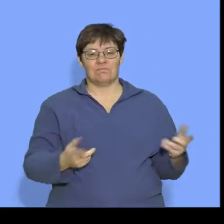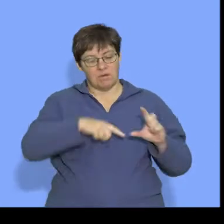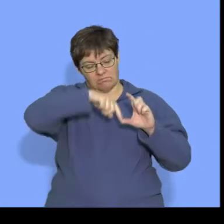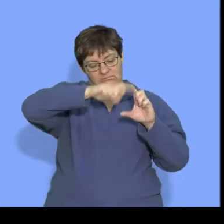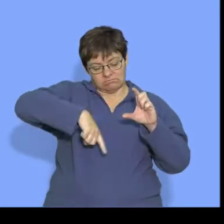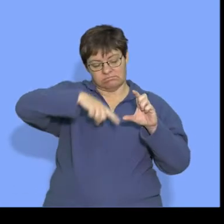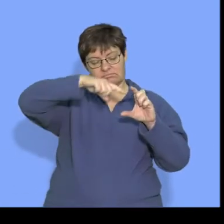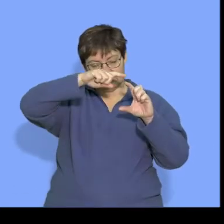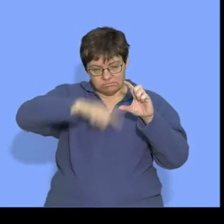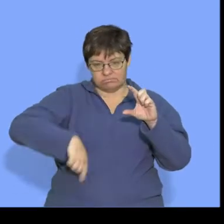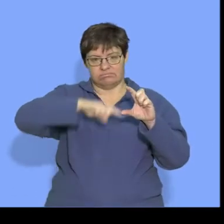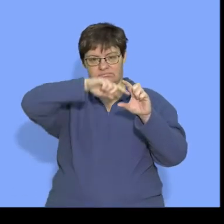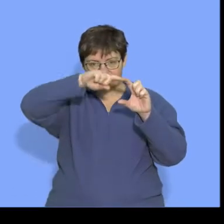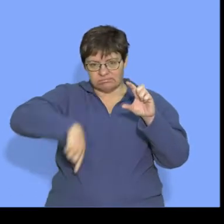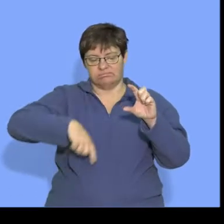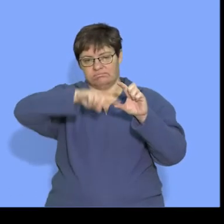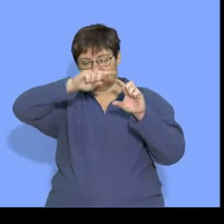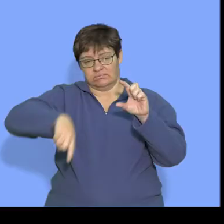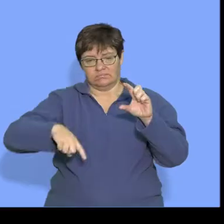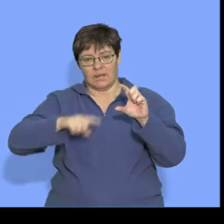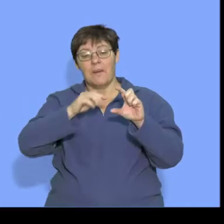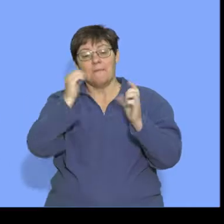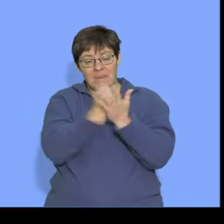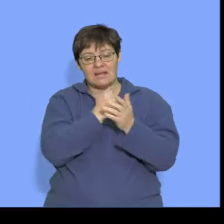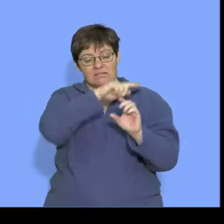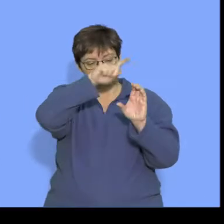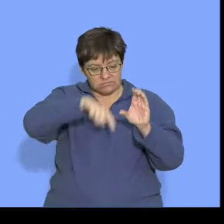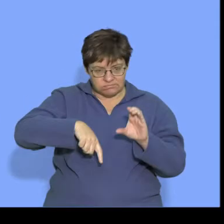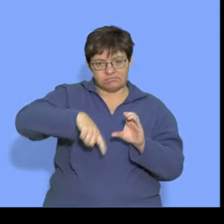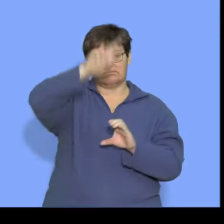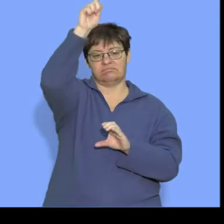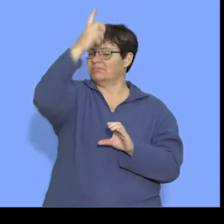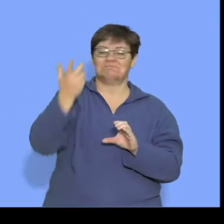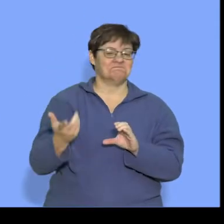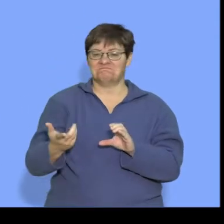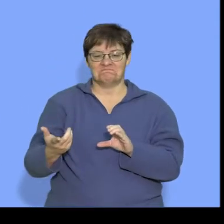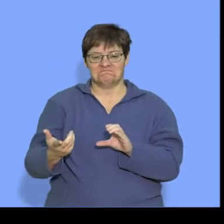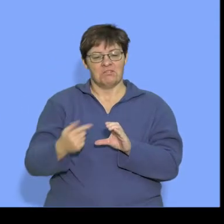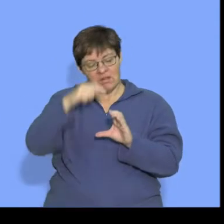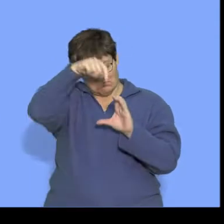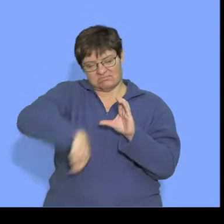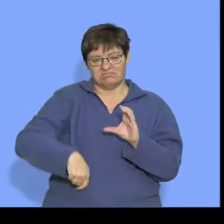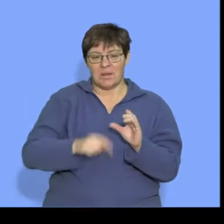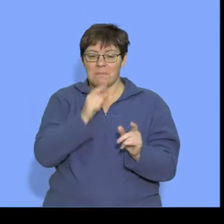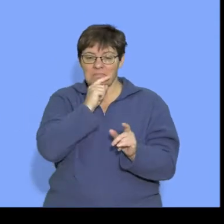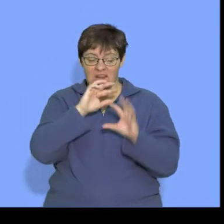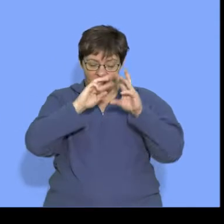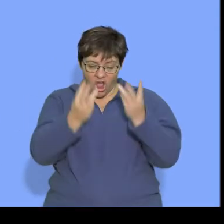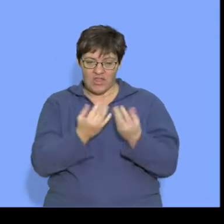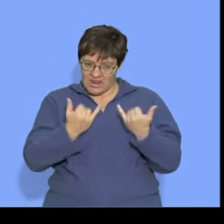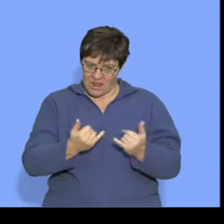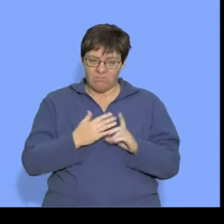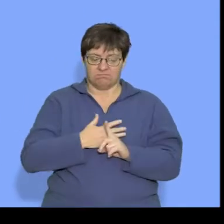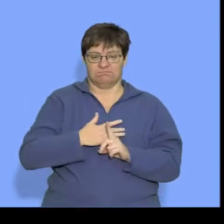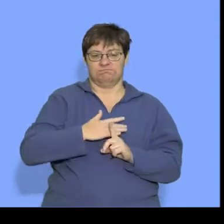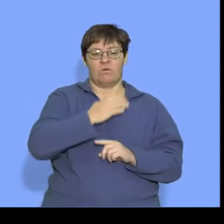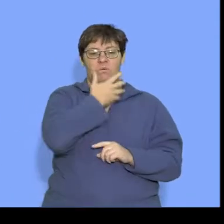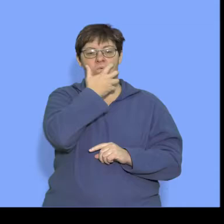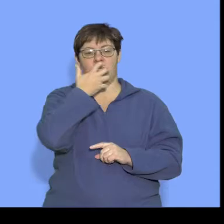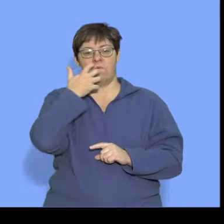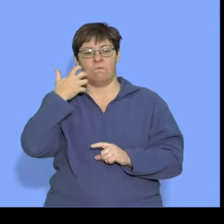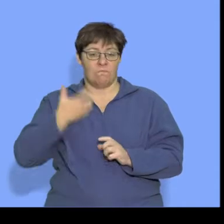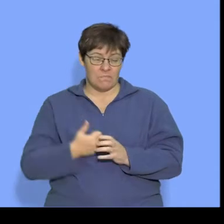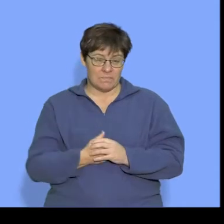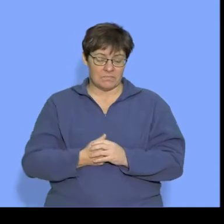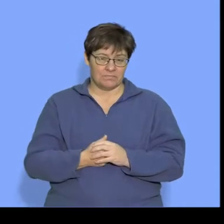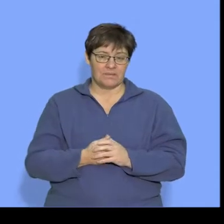Earth. And this enhanced reflection increases the average temperature on Earth. And so this is essentially the impact that